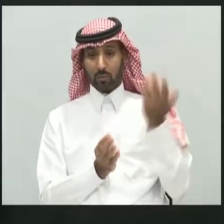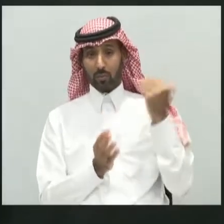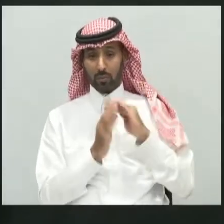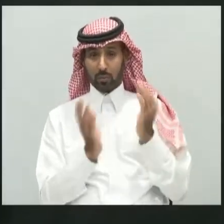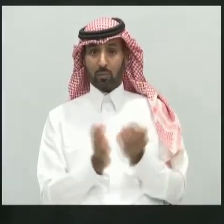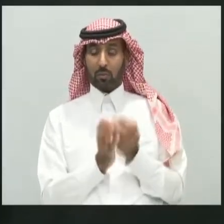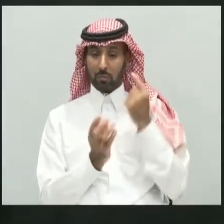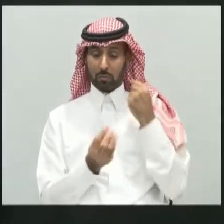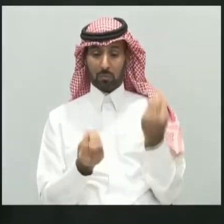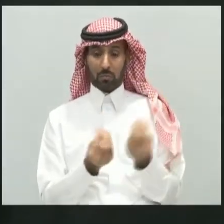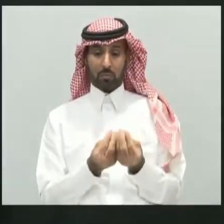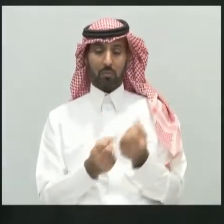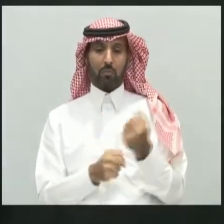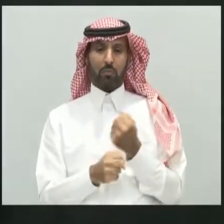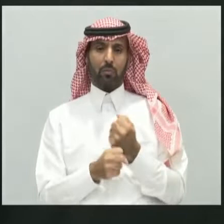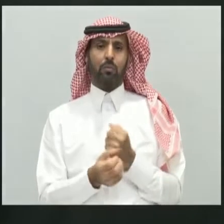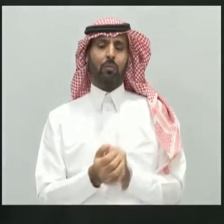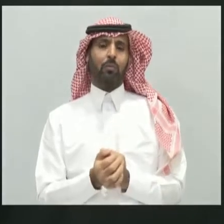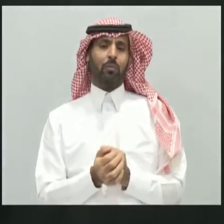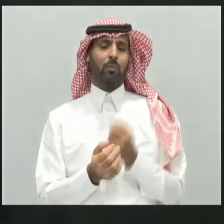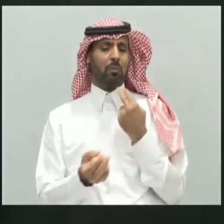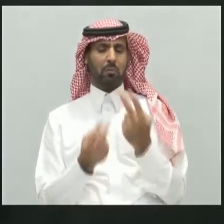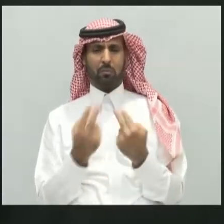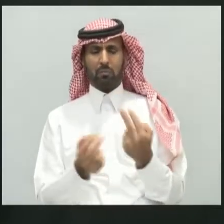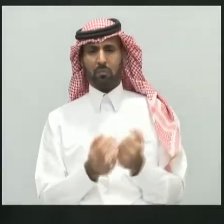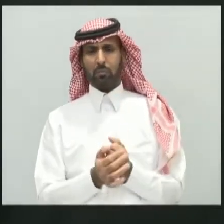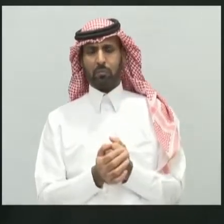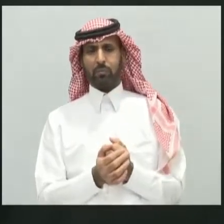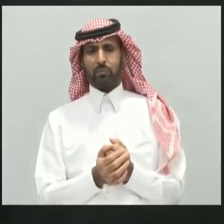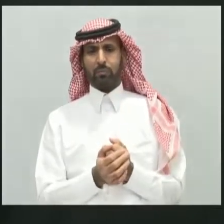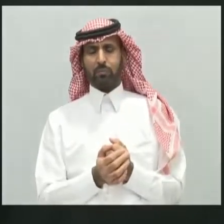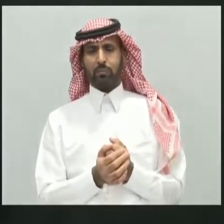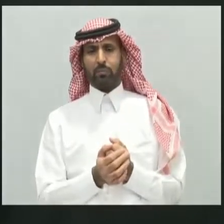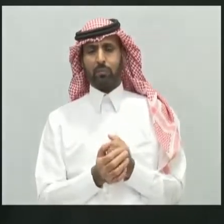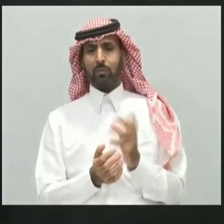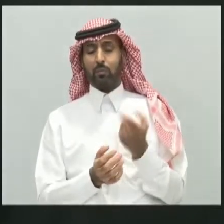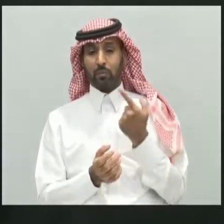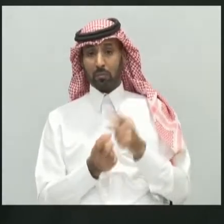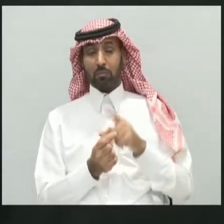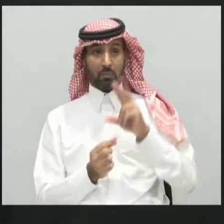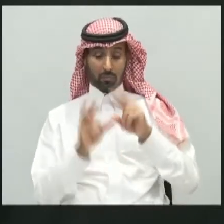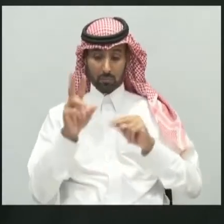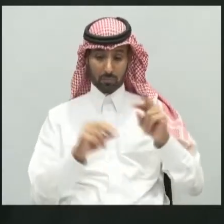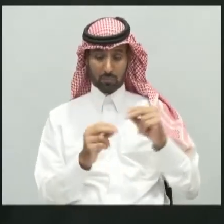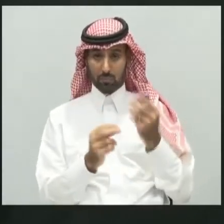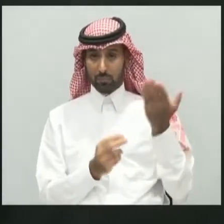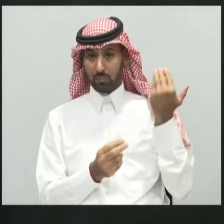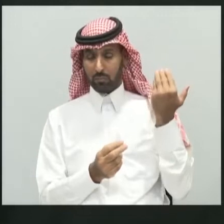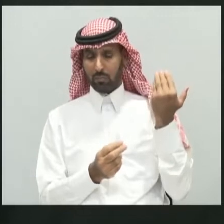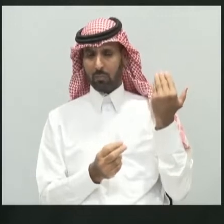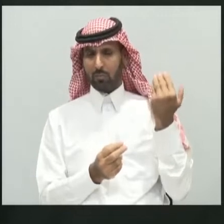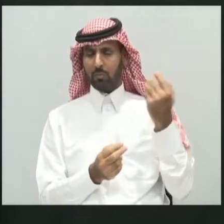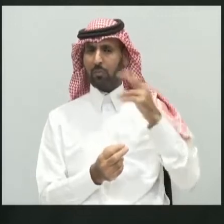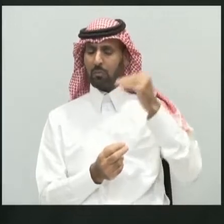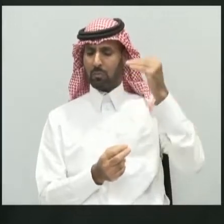Work. We had some conversations about a related story. Do you remember the stories?